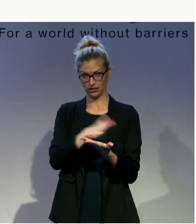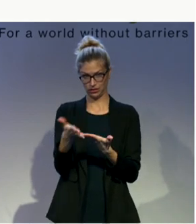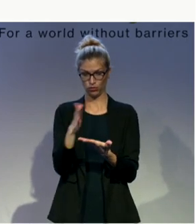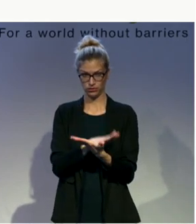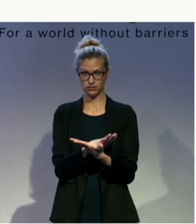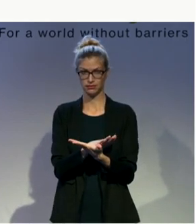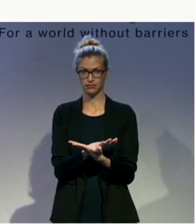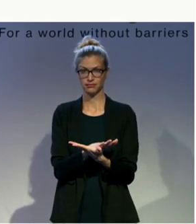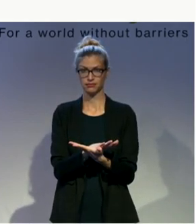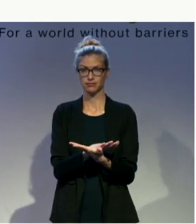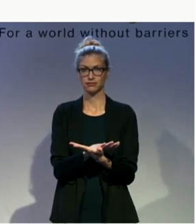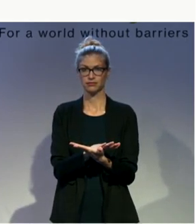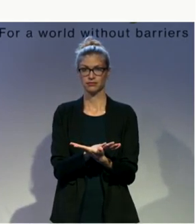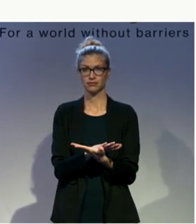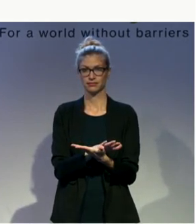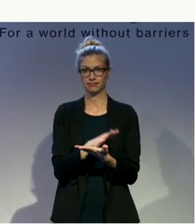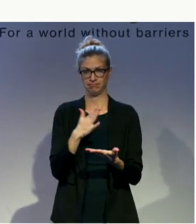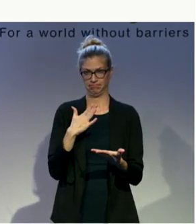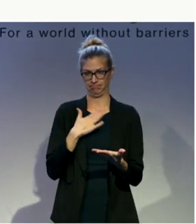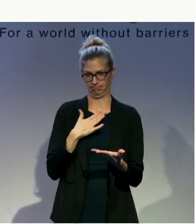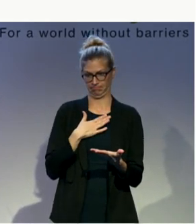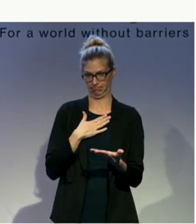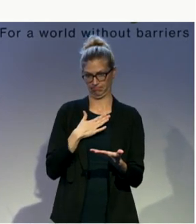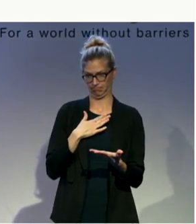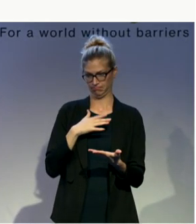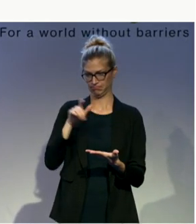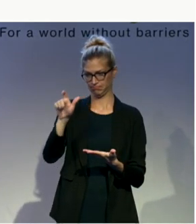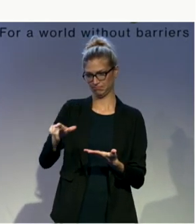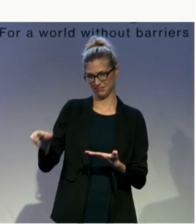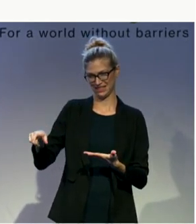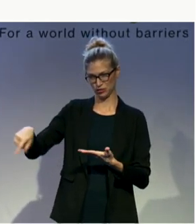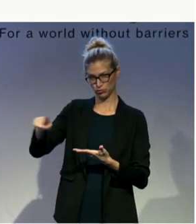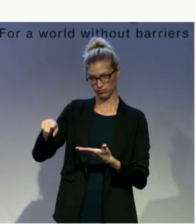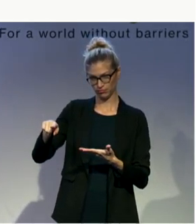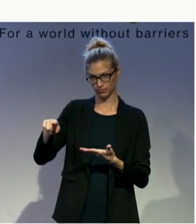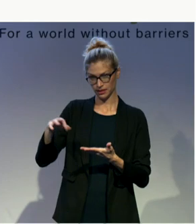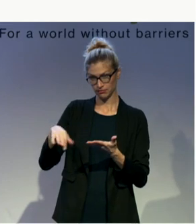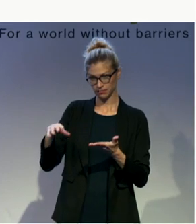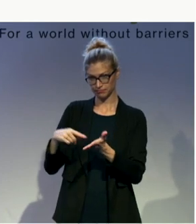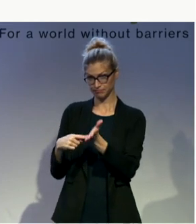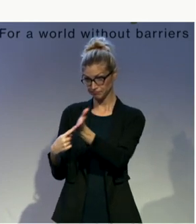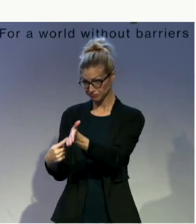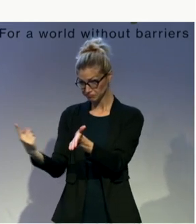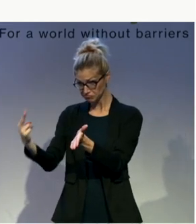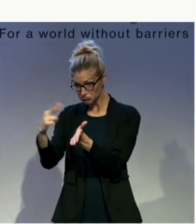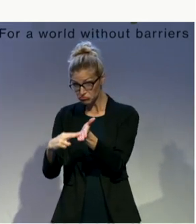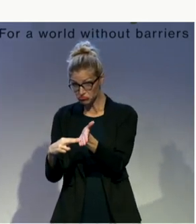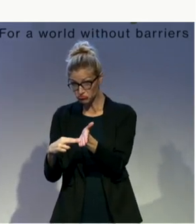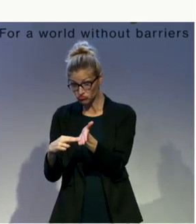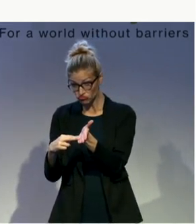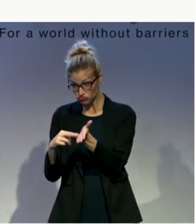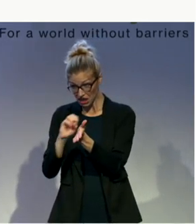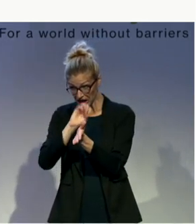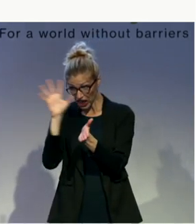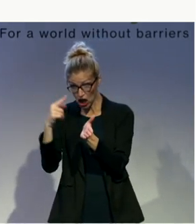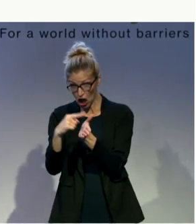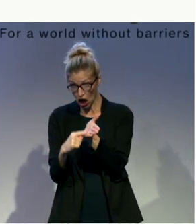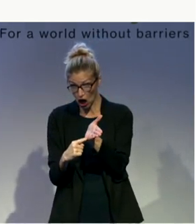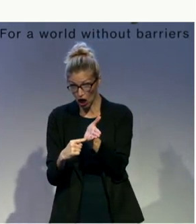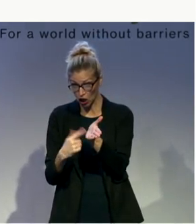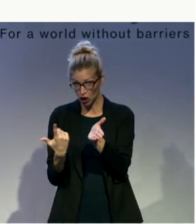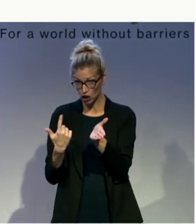my client, read it and accept it or propose any further explanations. So I do my version and I put